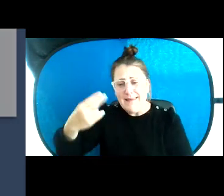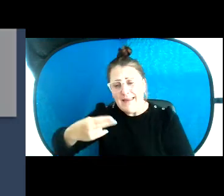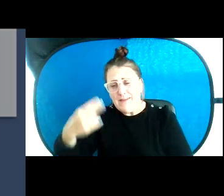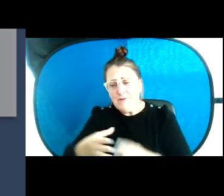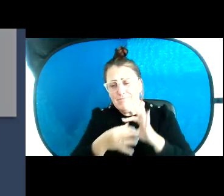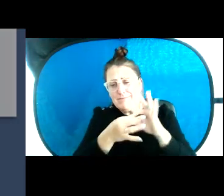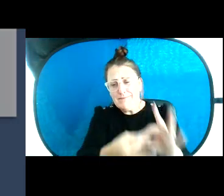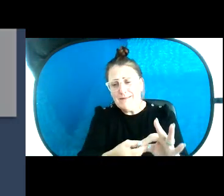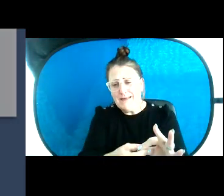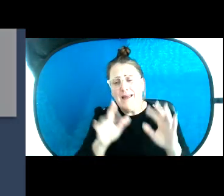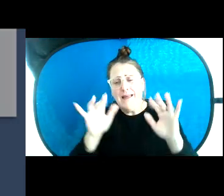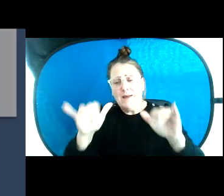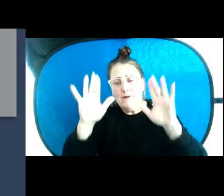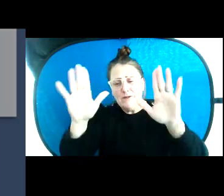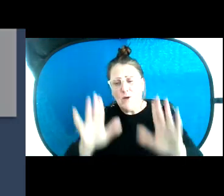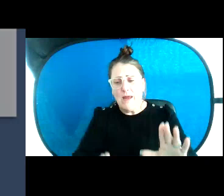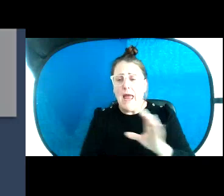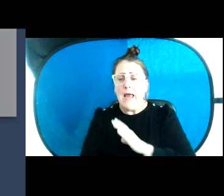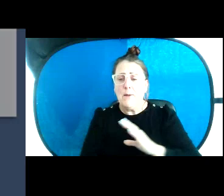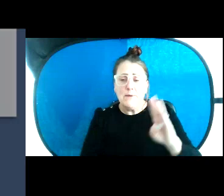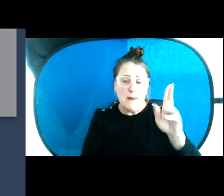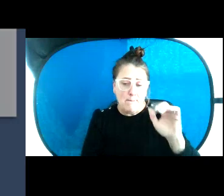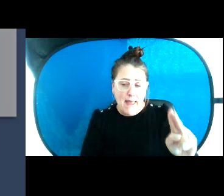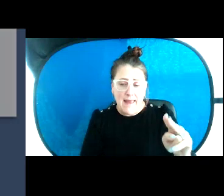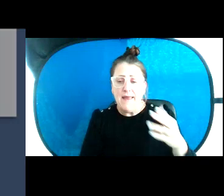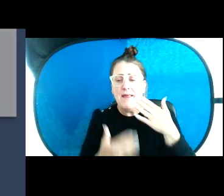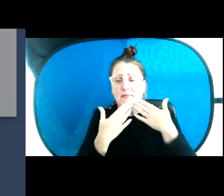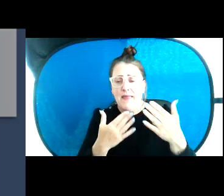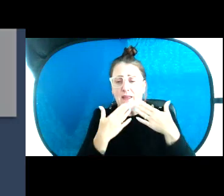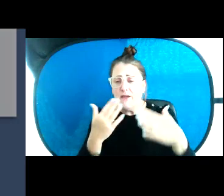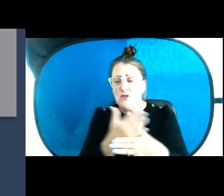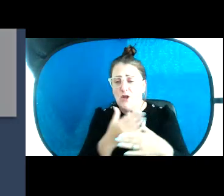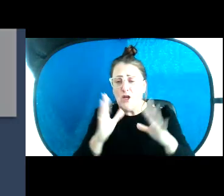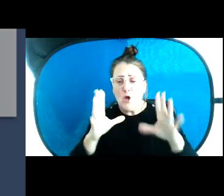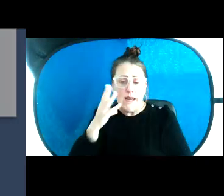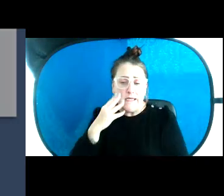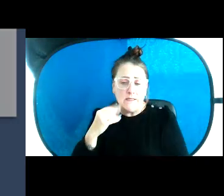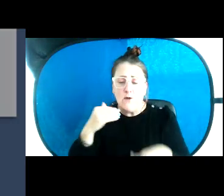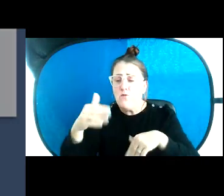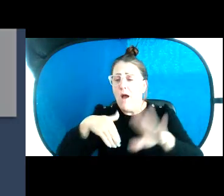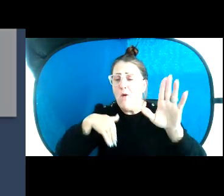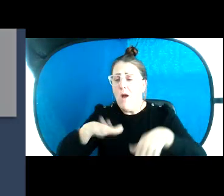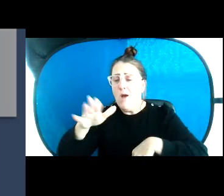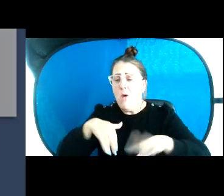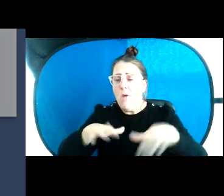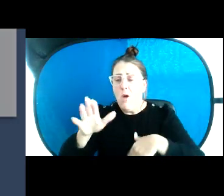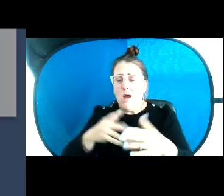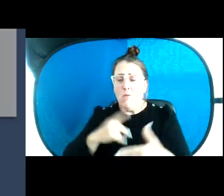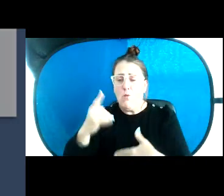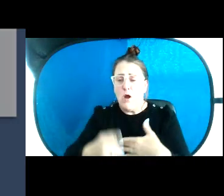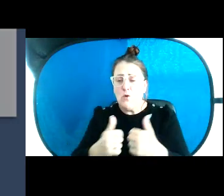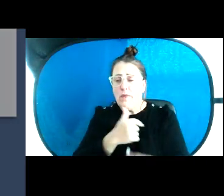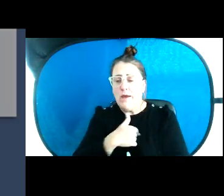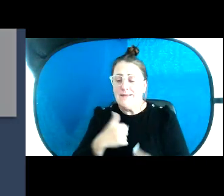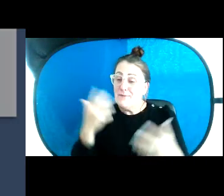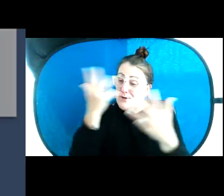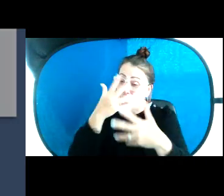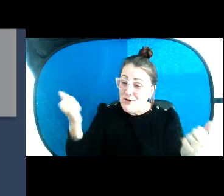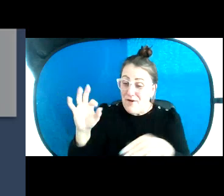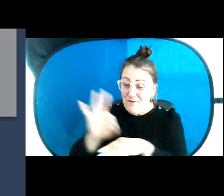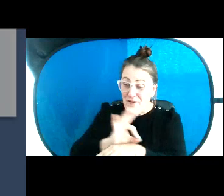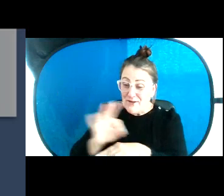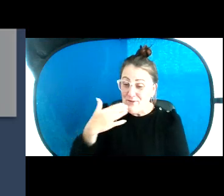great. Commissioner Mann, thank you for sharing your experience walking the Esplanade ATP project. We agree it's beautiful and functional.